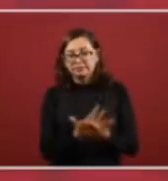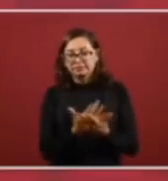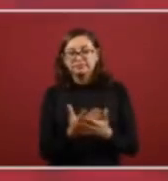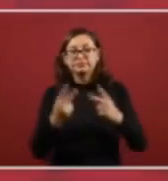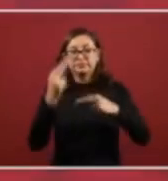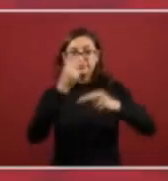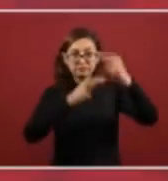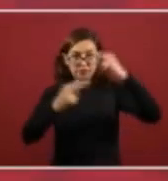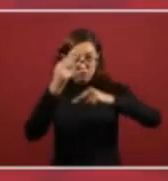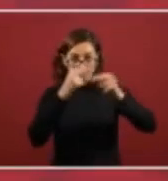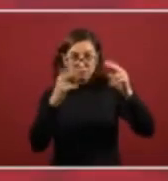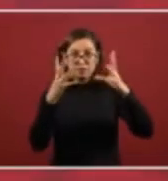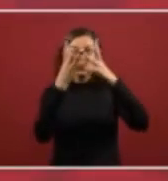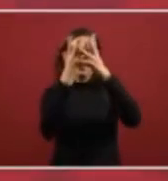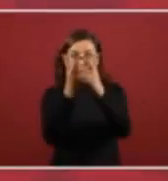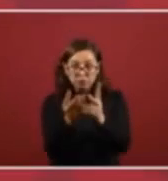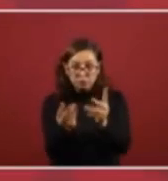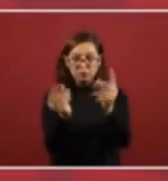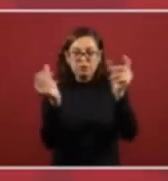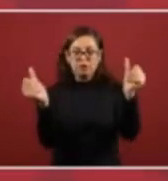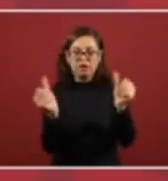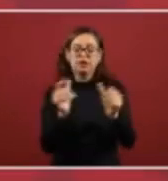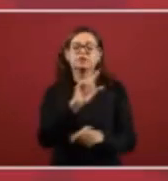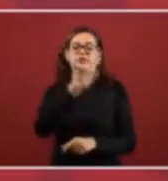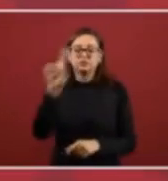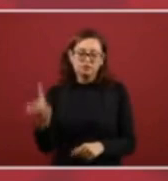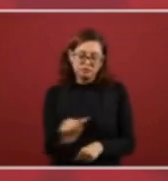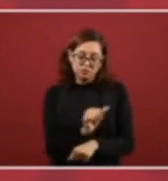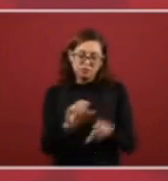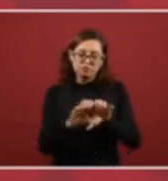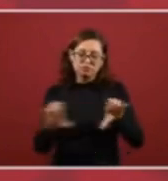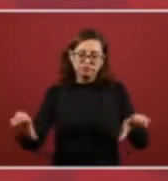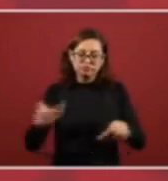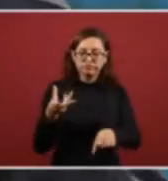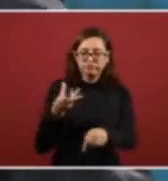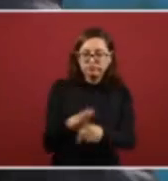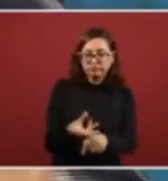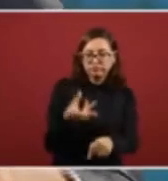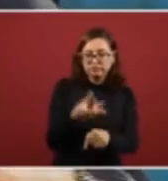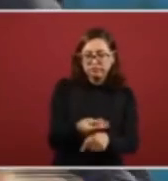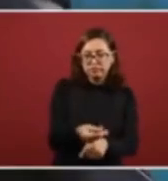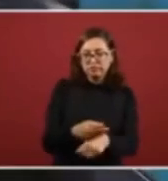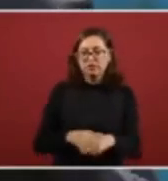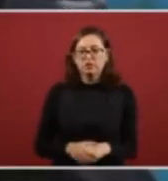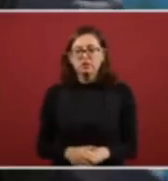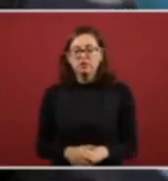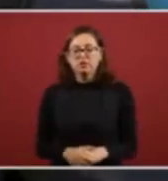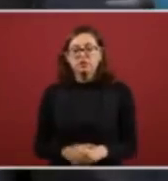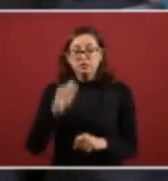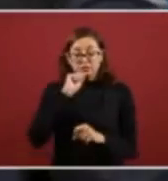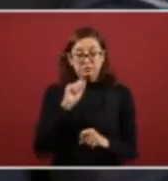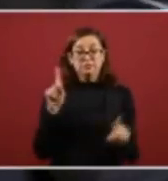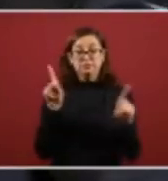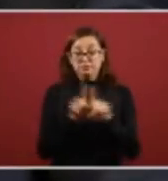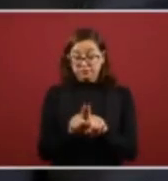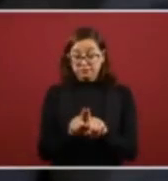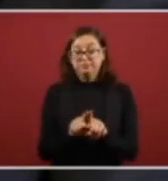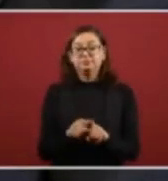in order for them to be able to get near the duct. And this very important part, it